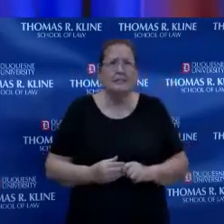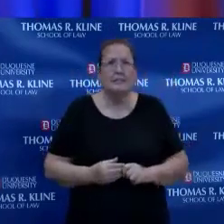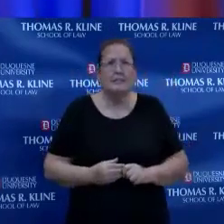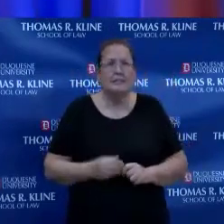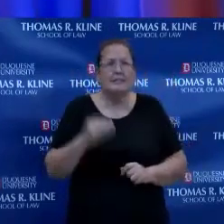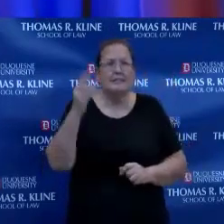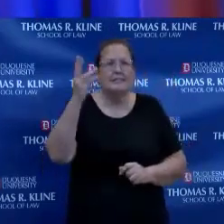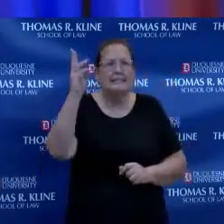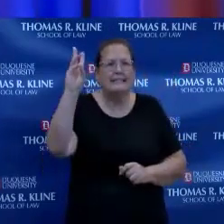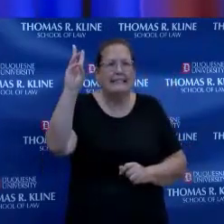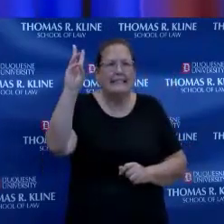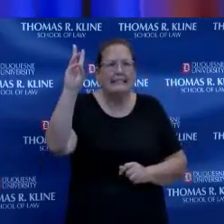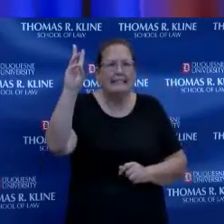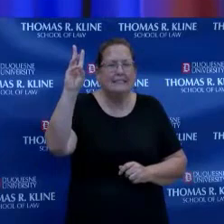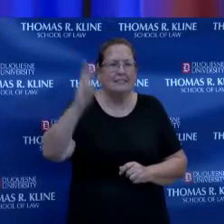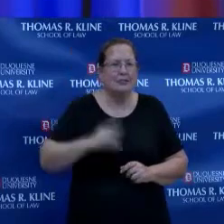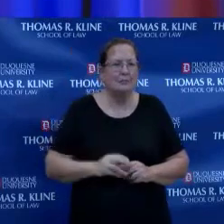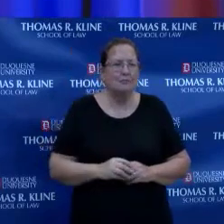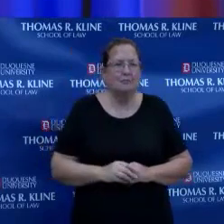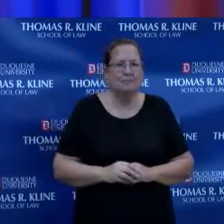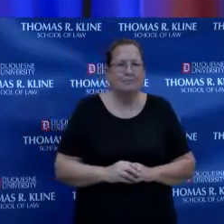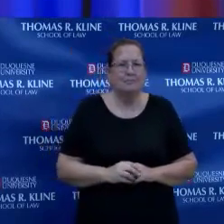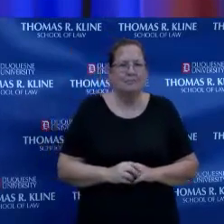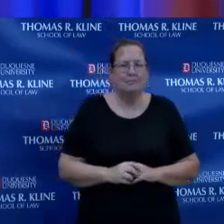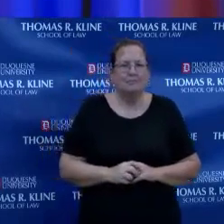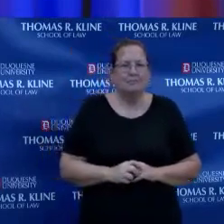Lesson number six.